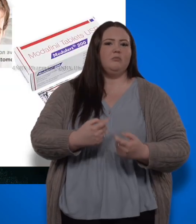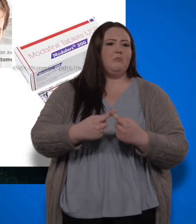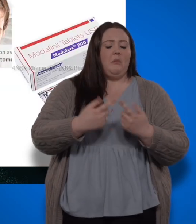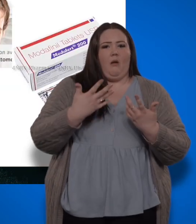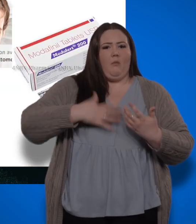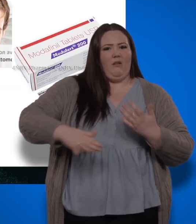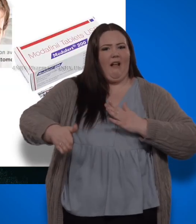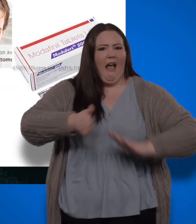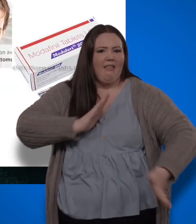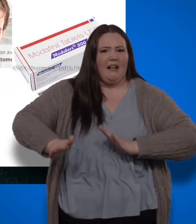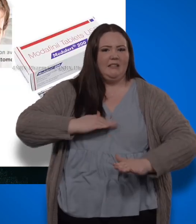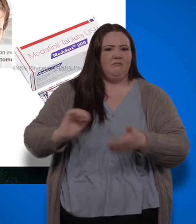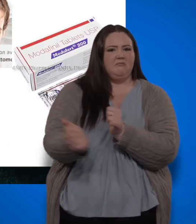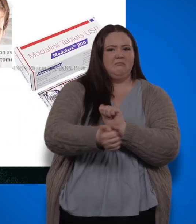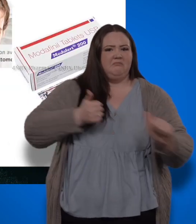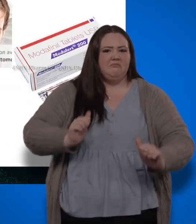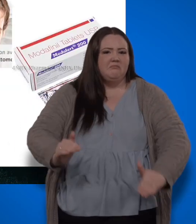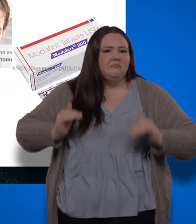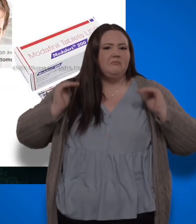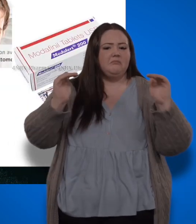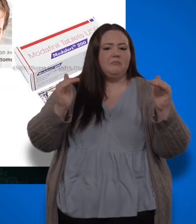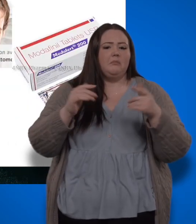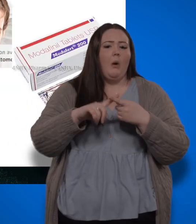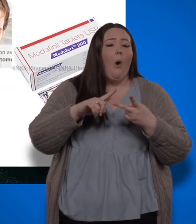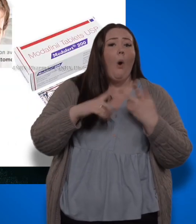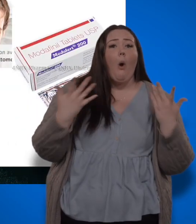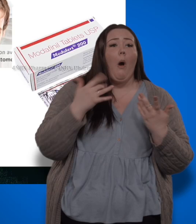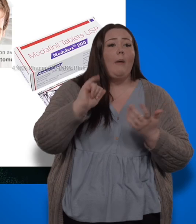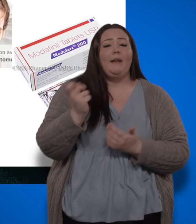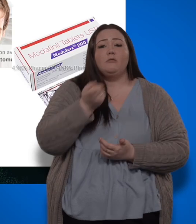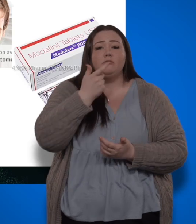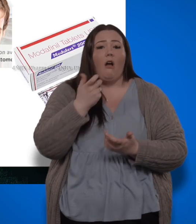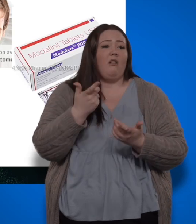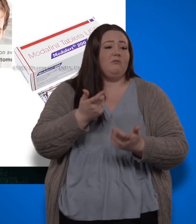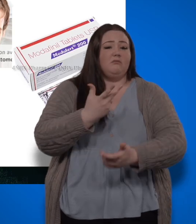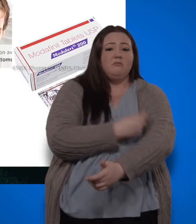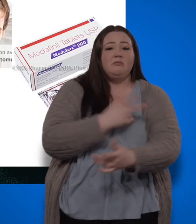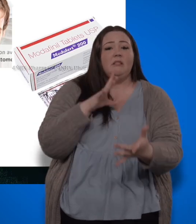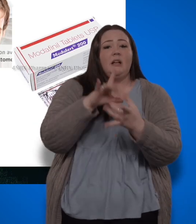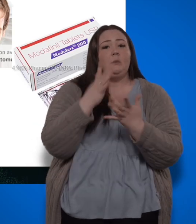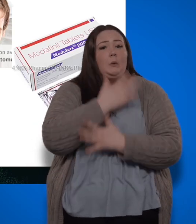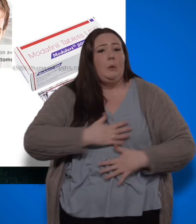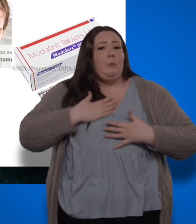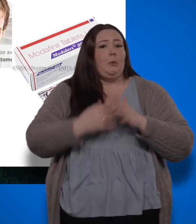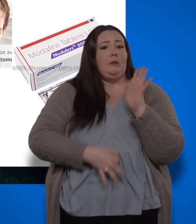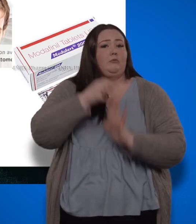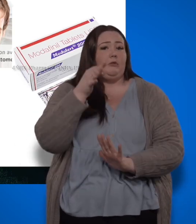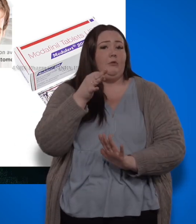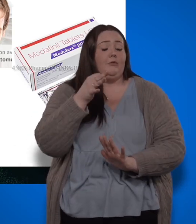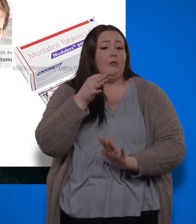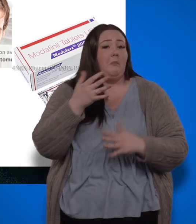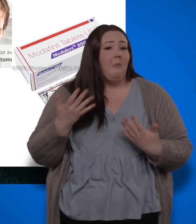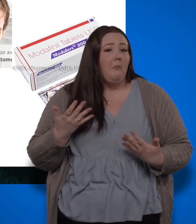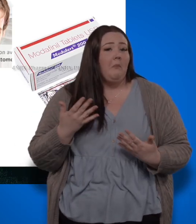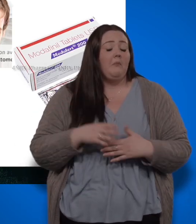cognition enhancing drugs. So that when it comes to brains, modafinil is a cognitive